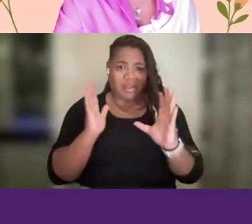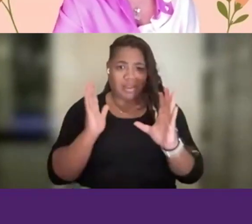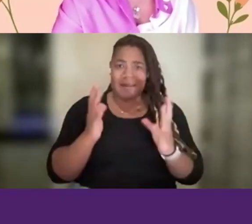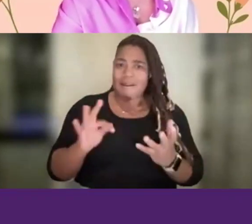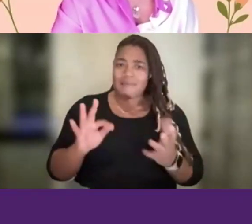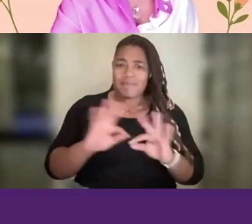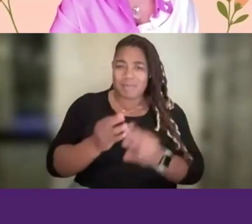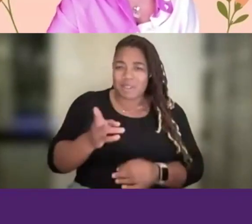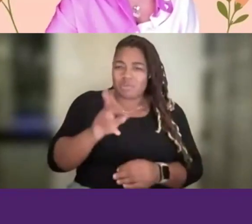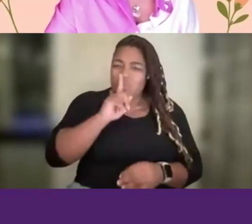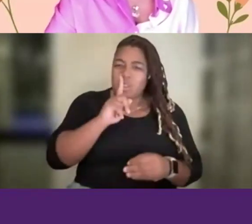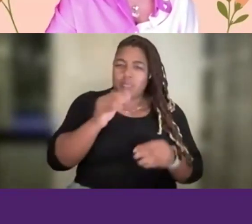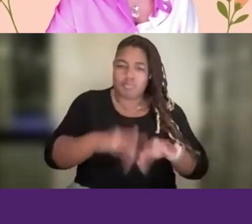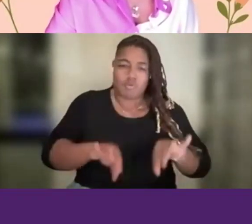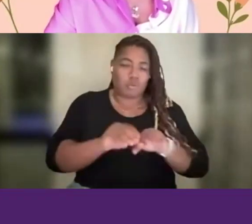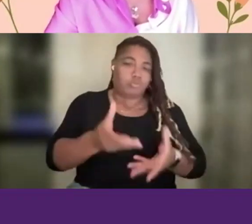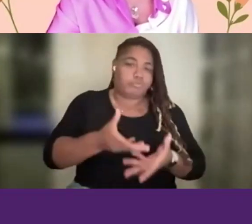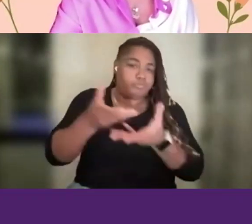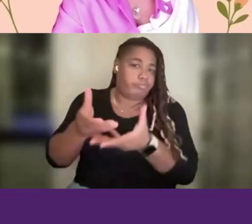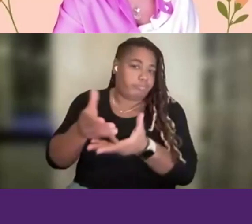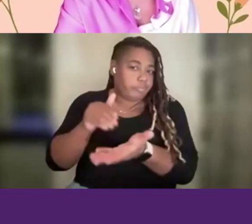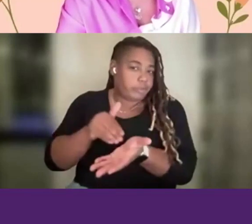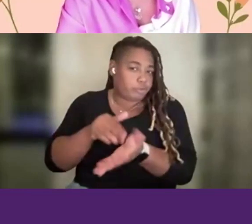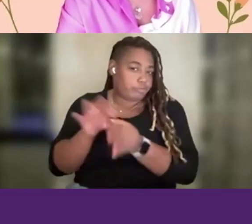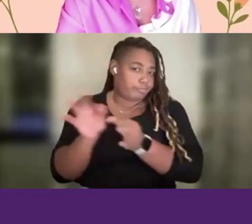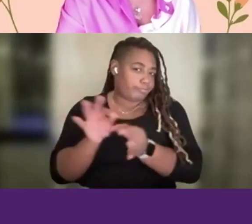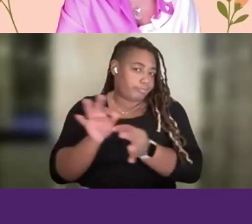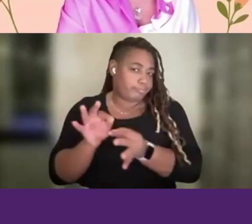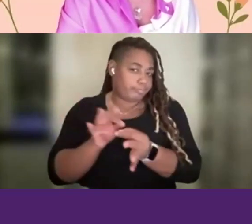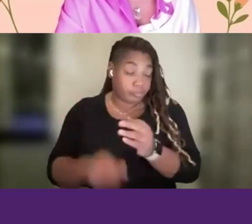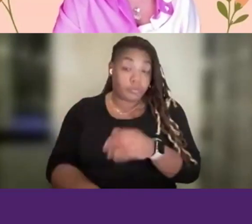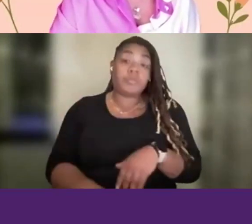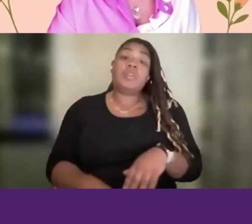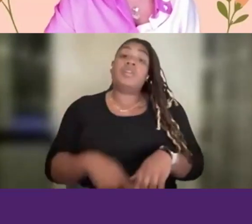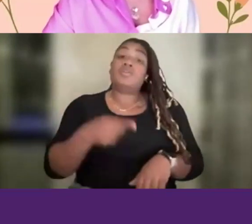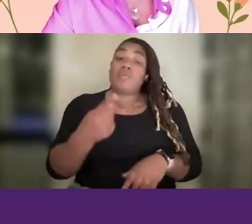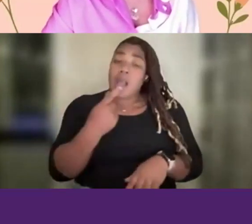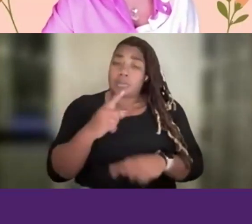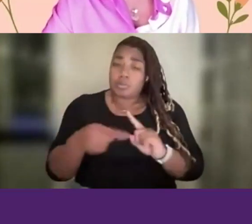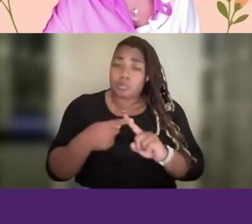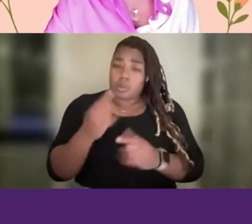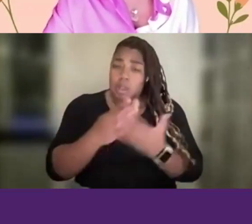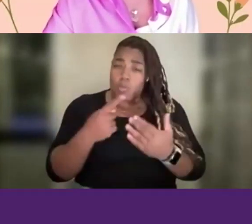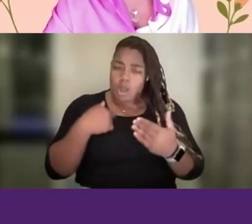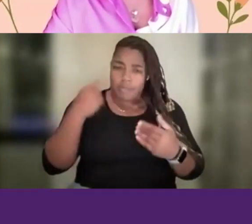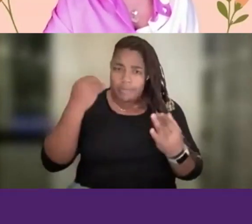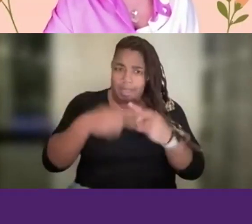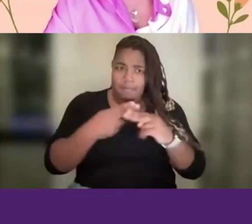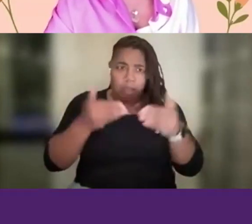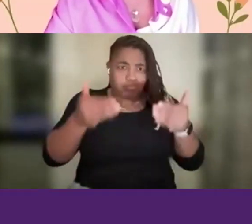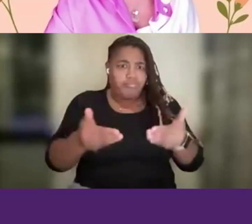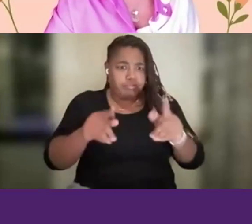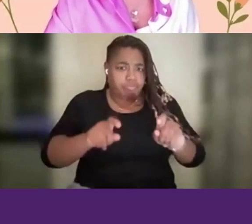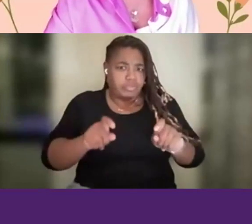your doctor. You asked, you know, when can someone think about potentially getting tested for one of these